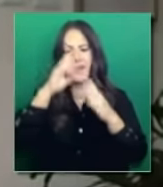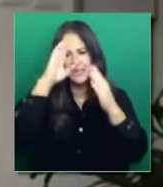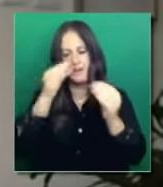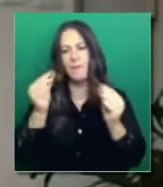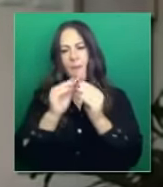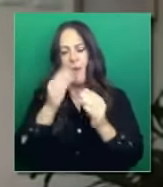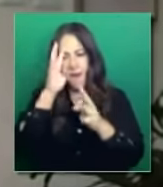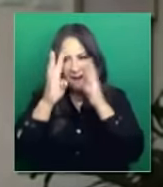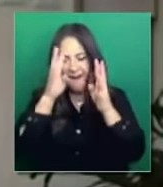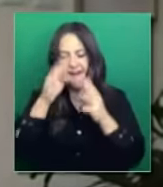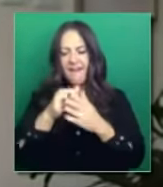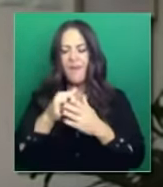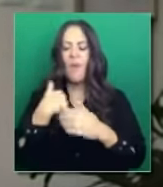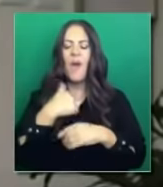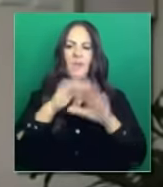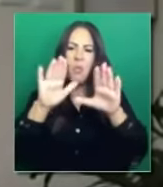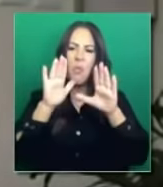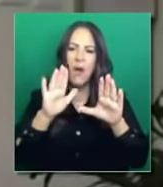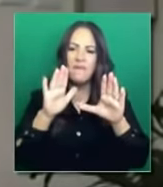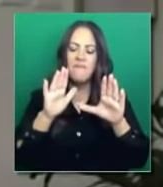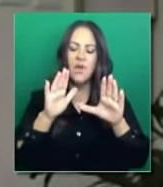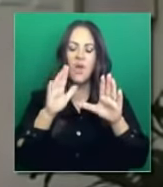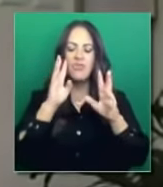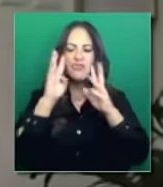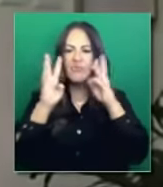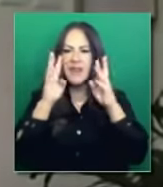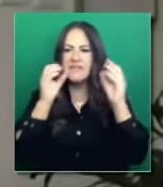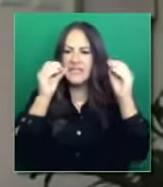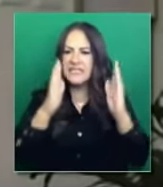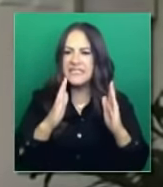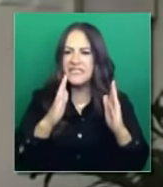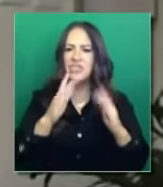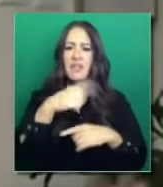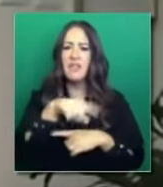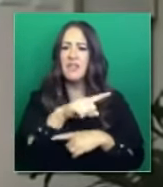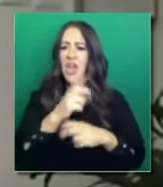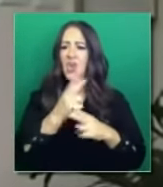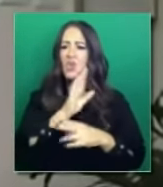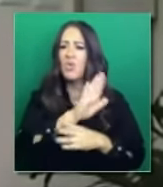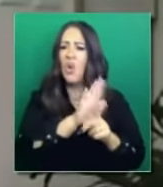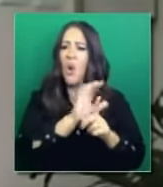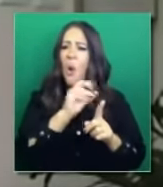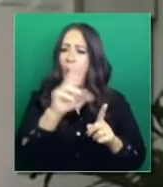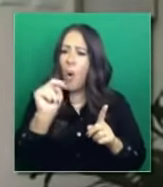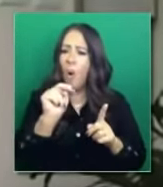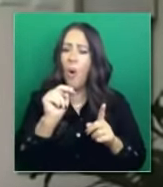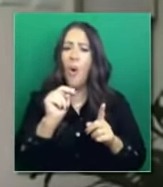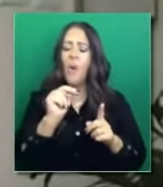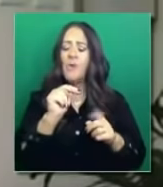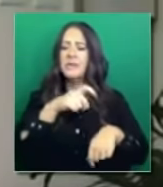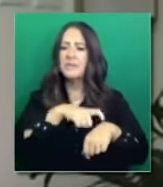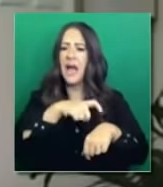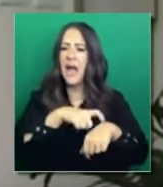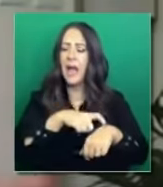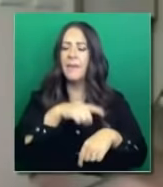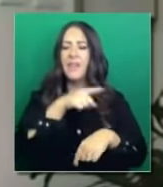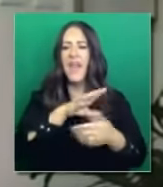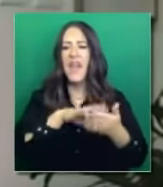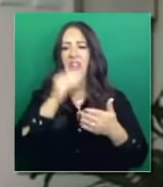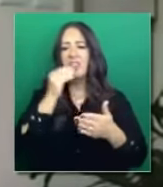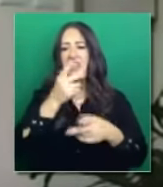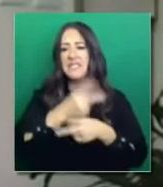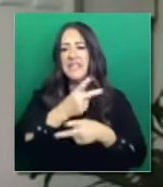committed teachers have done a lot of this at home on their own time, learning new pedagogies, taking care of their own kids while